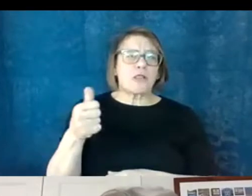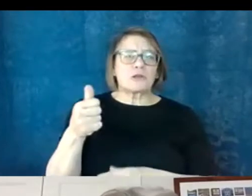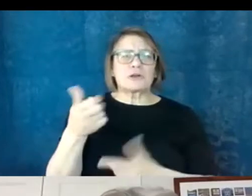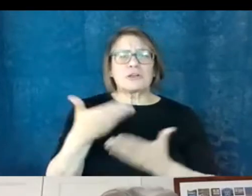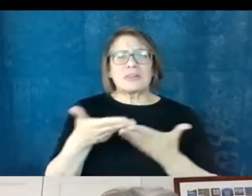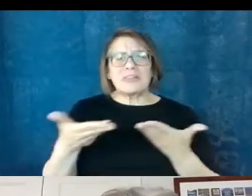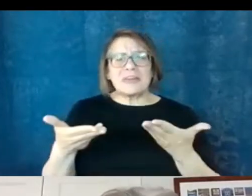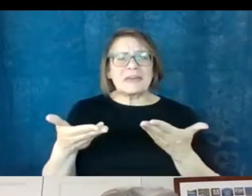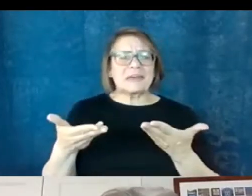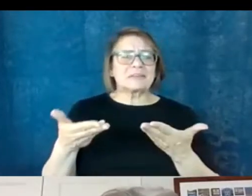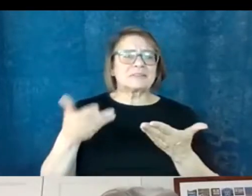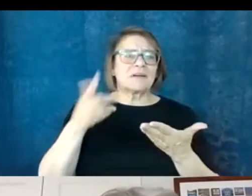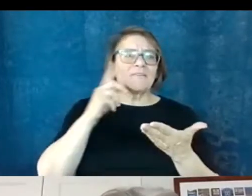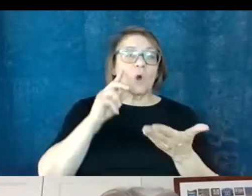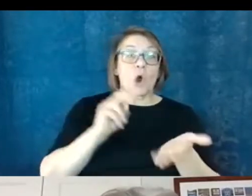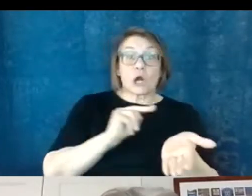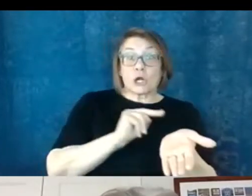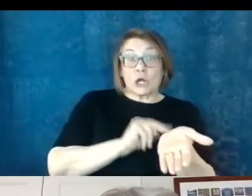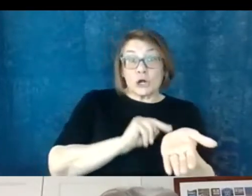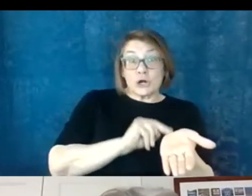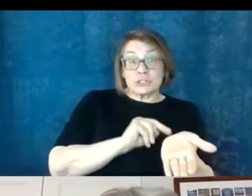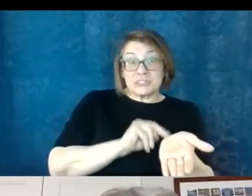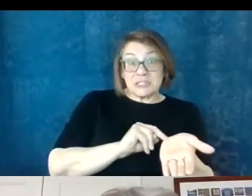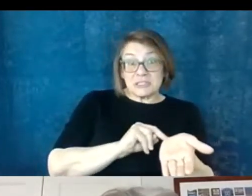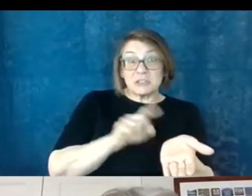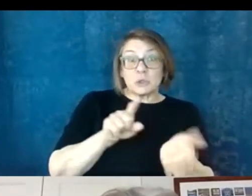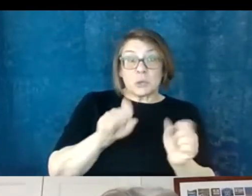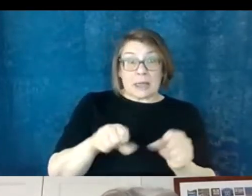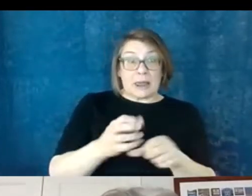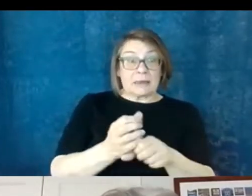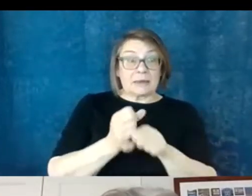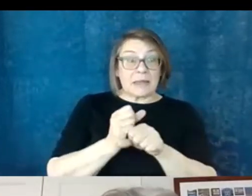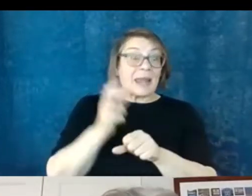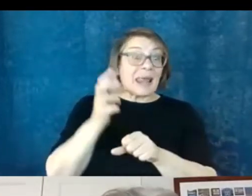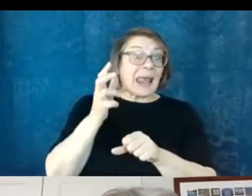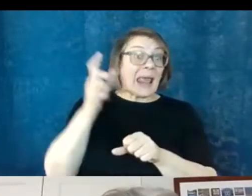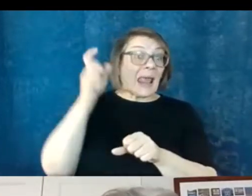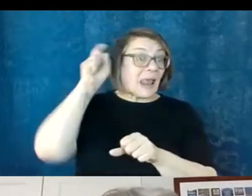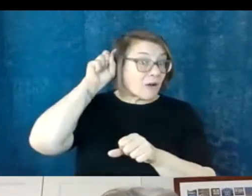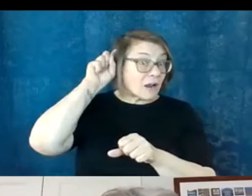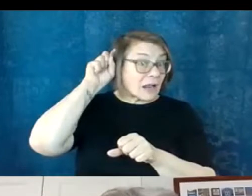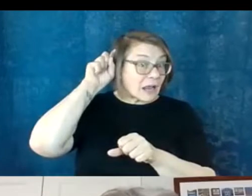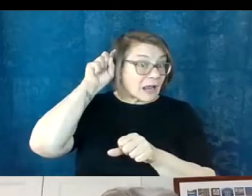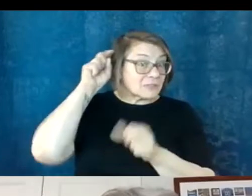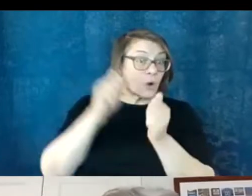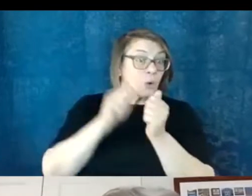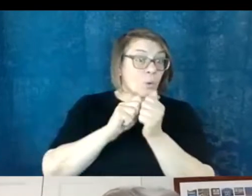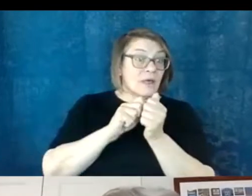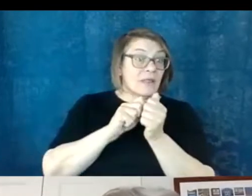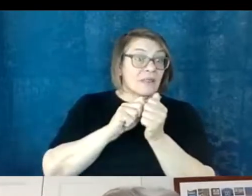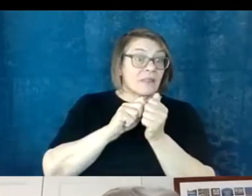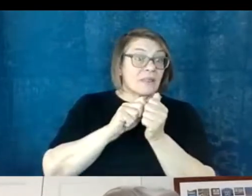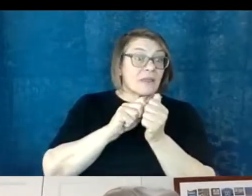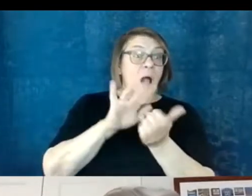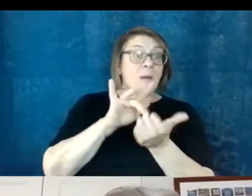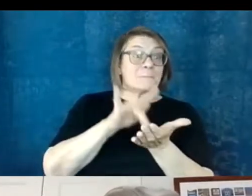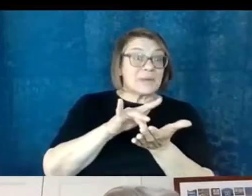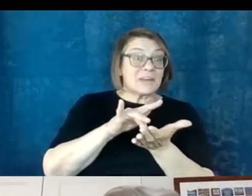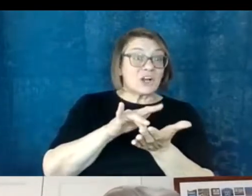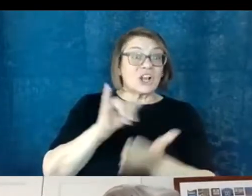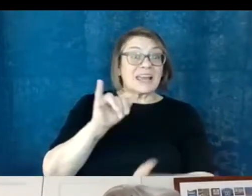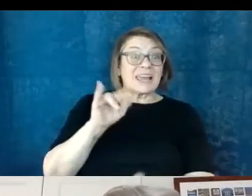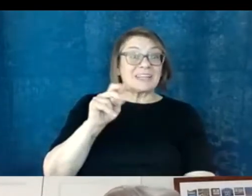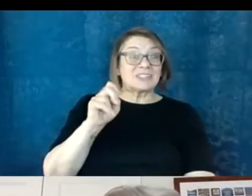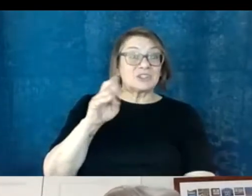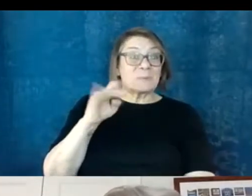nuances for nurses. You can get hearing aids that with a middle intermediary device can